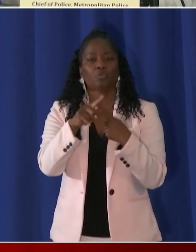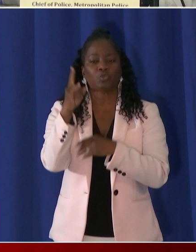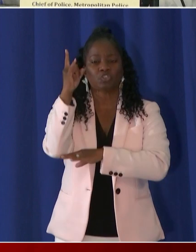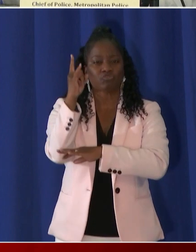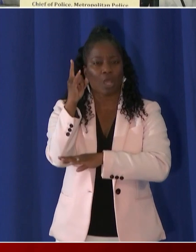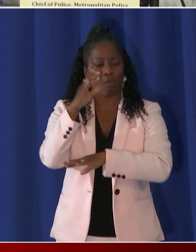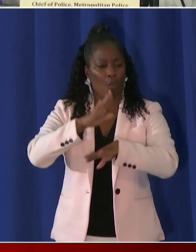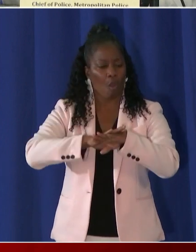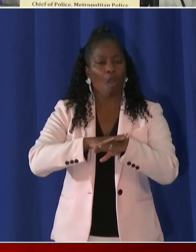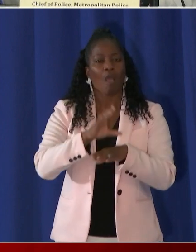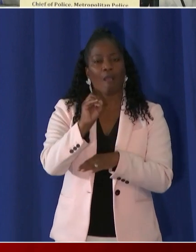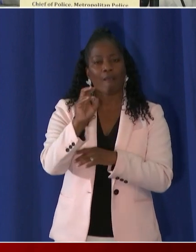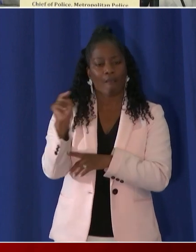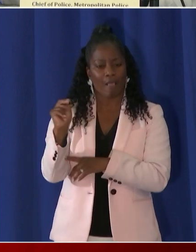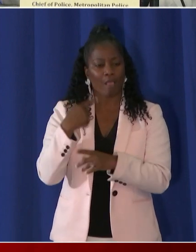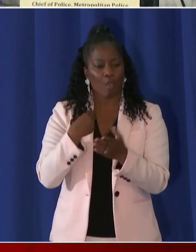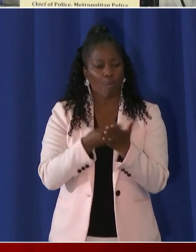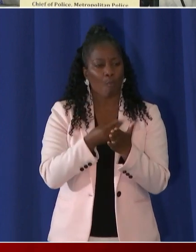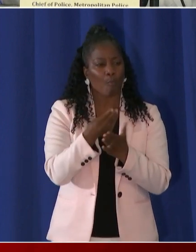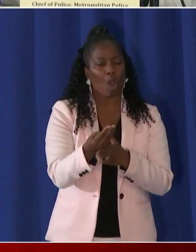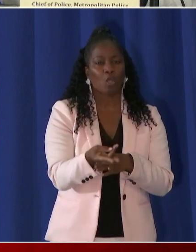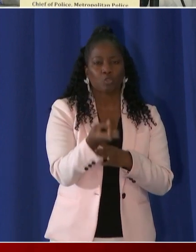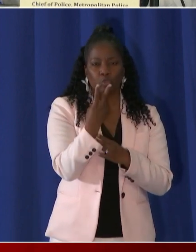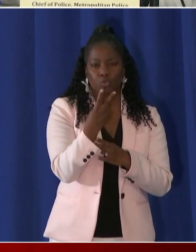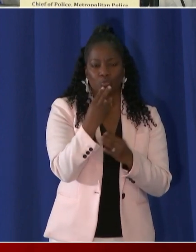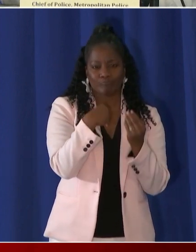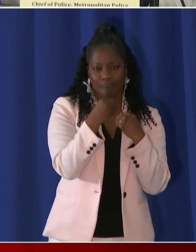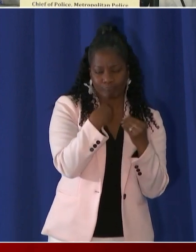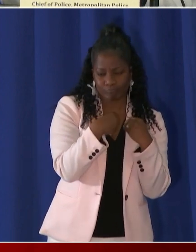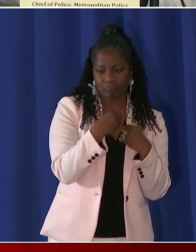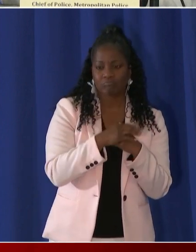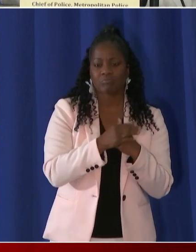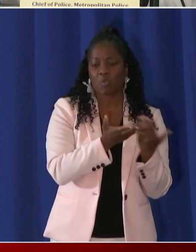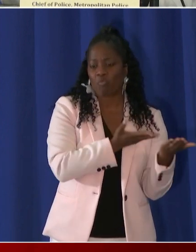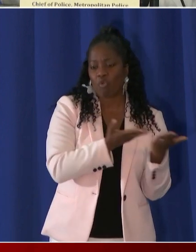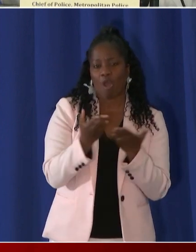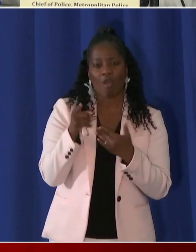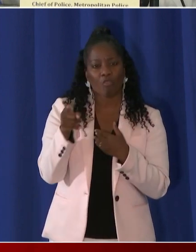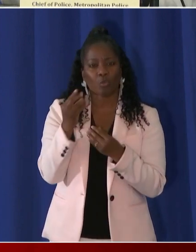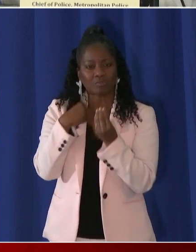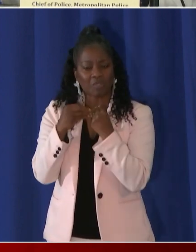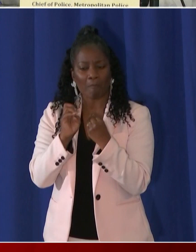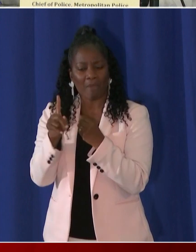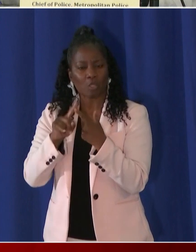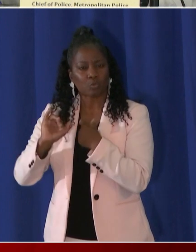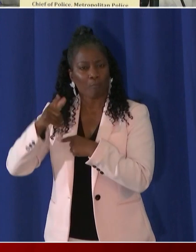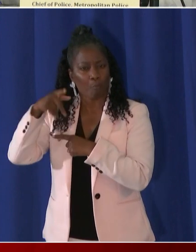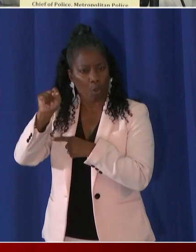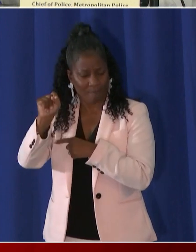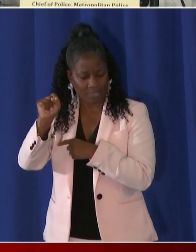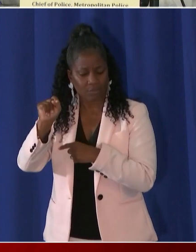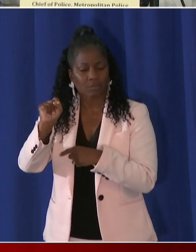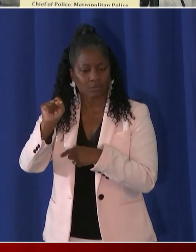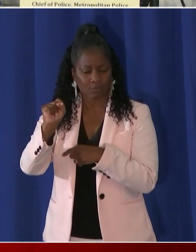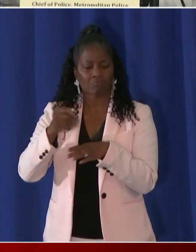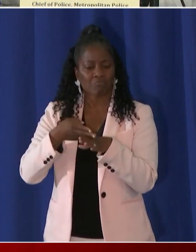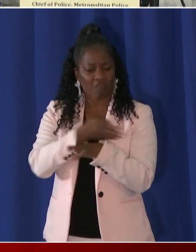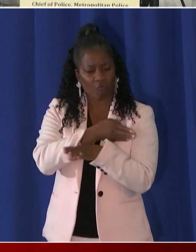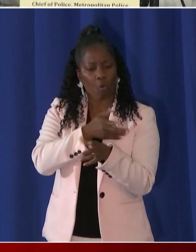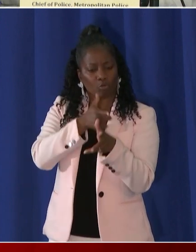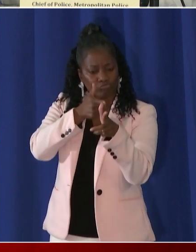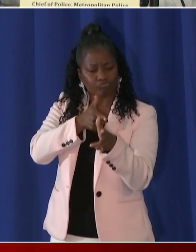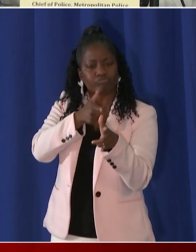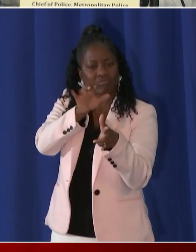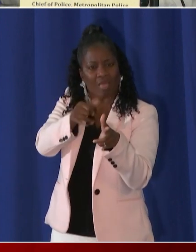on Connecticut Avenue and he purchased 2 Stouffer's meals, and he went back, he took those meals back to his apartment prior to the